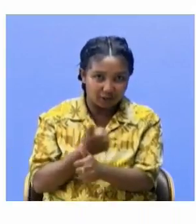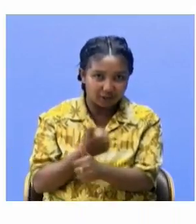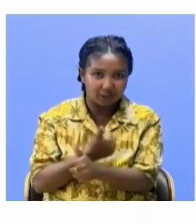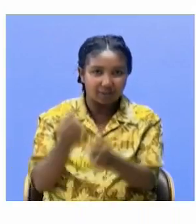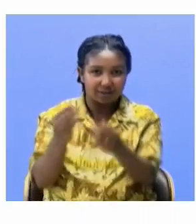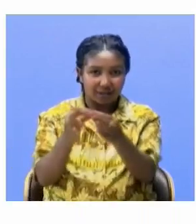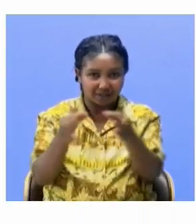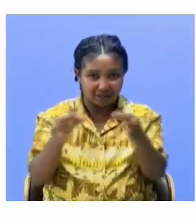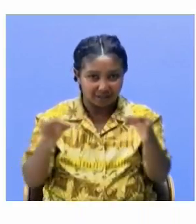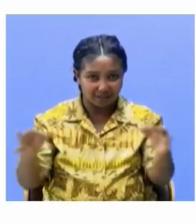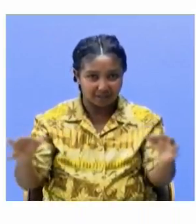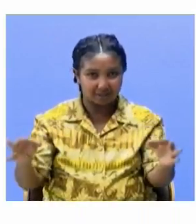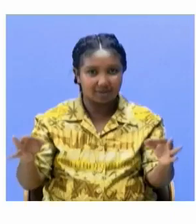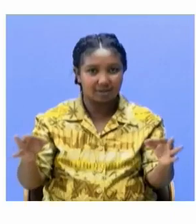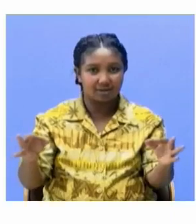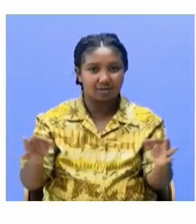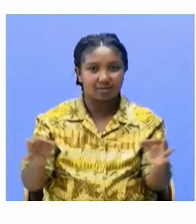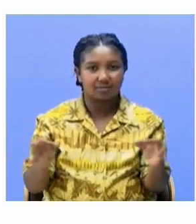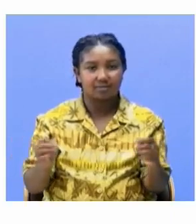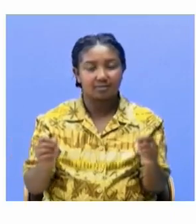following sentences